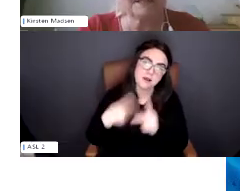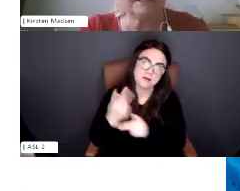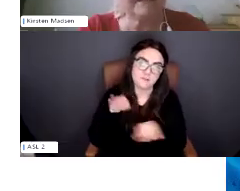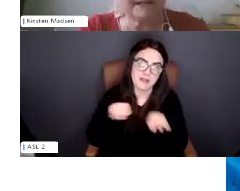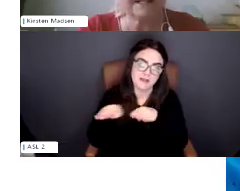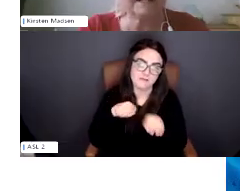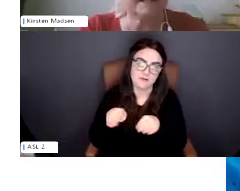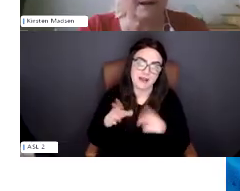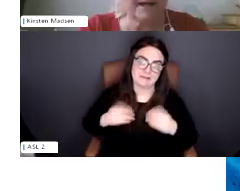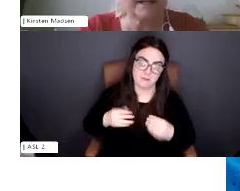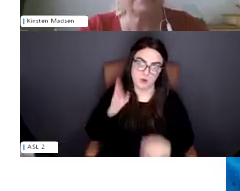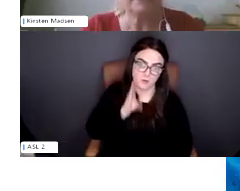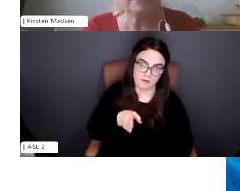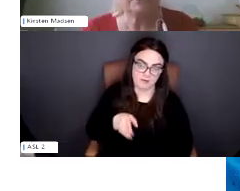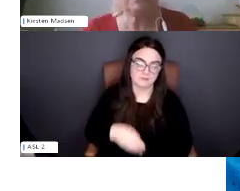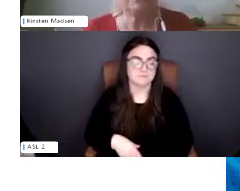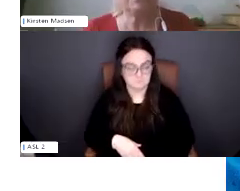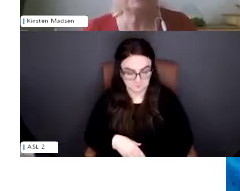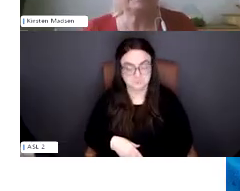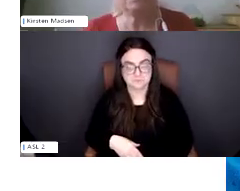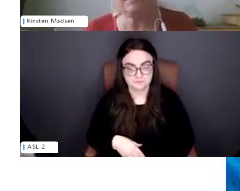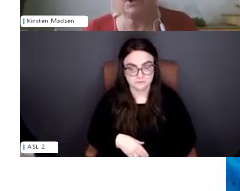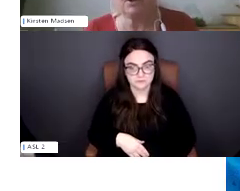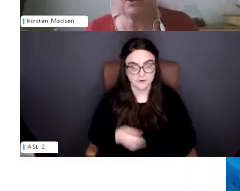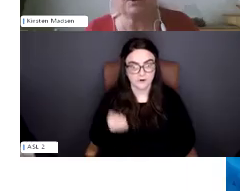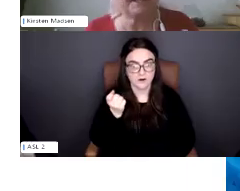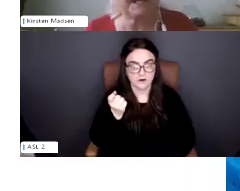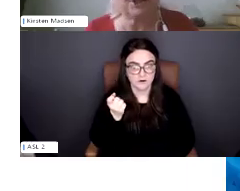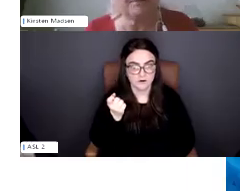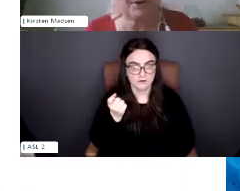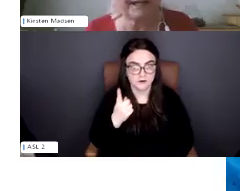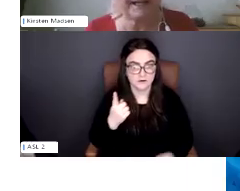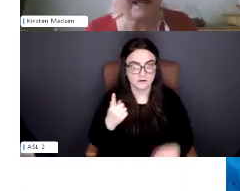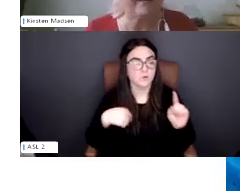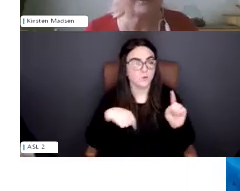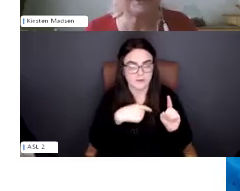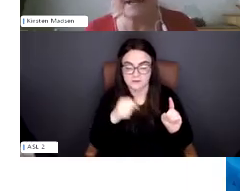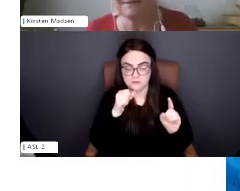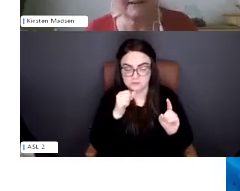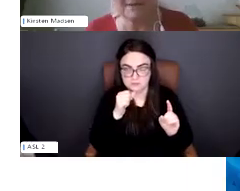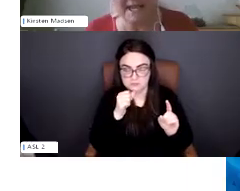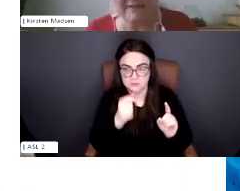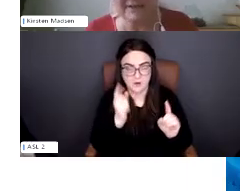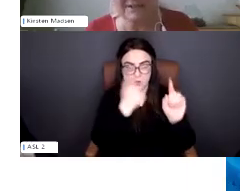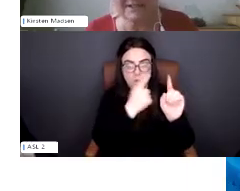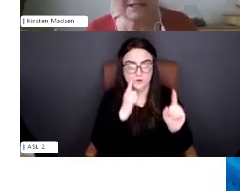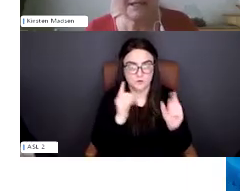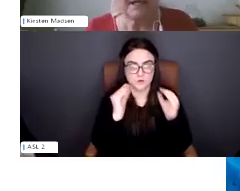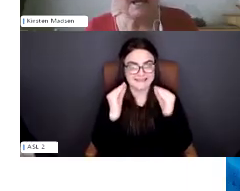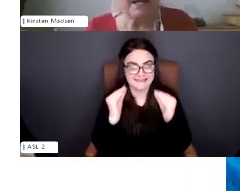workshop specifically designed to teach people who are engaging in bullying other types of